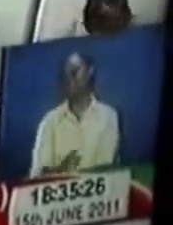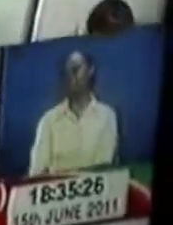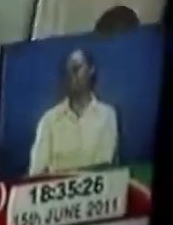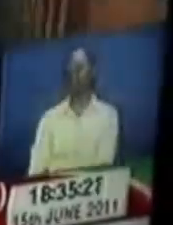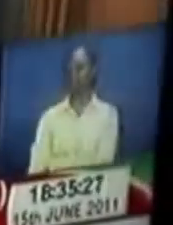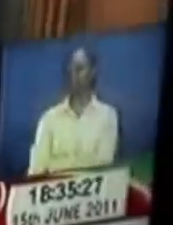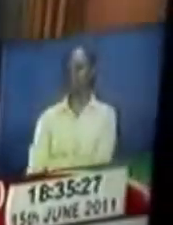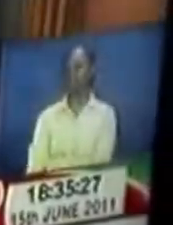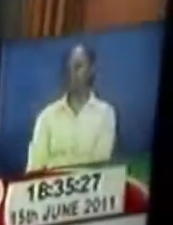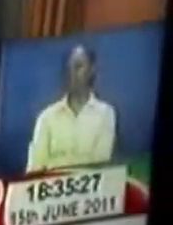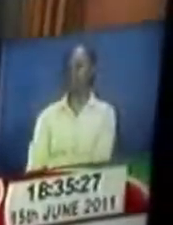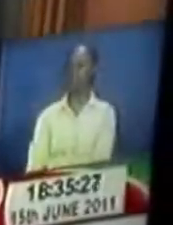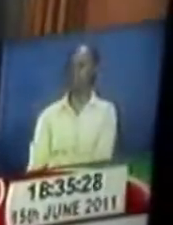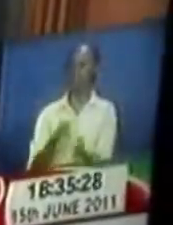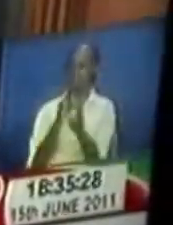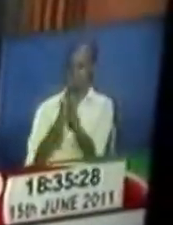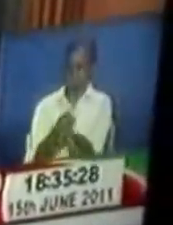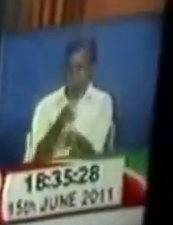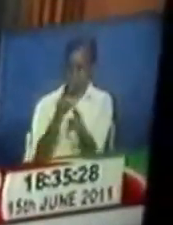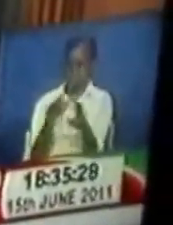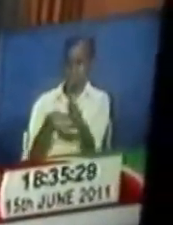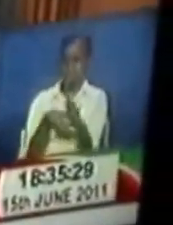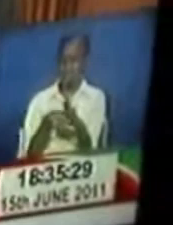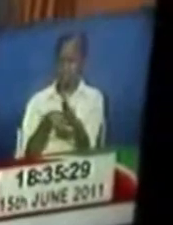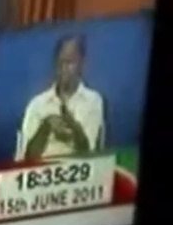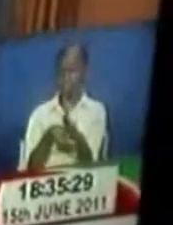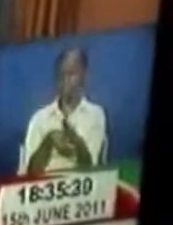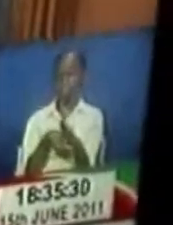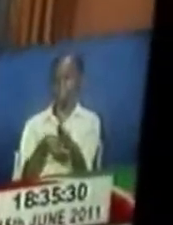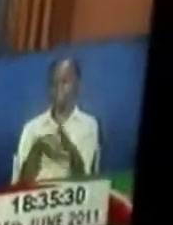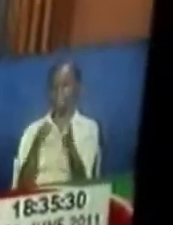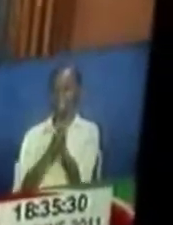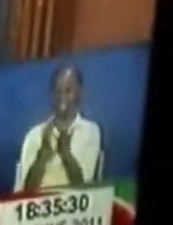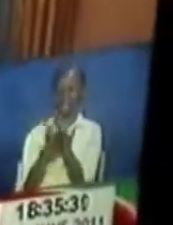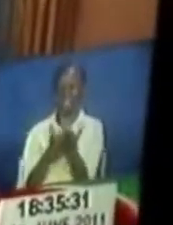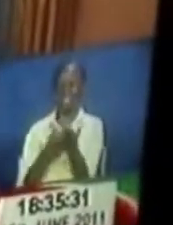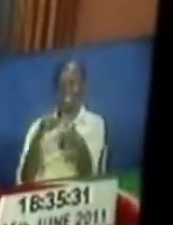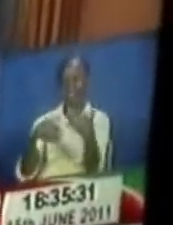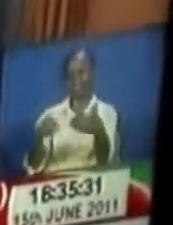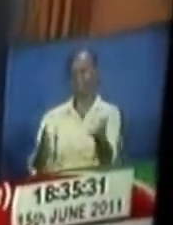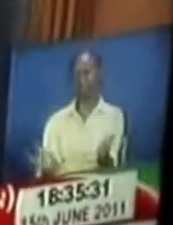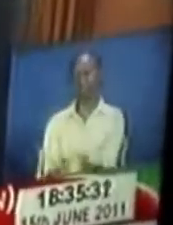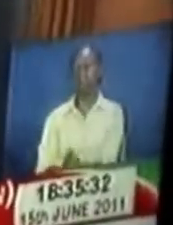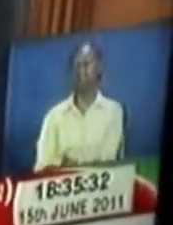order. Honorable members, and the list goes on.